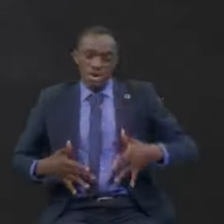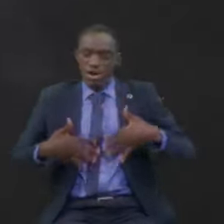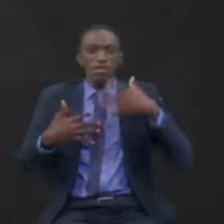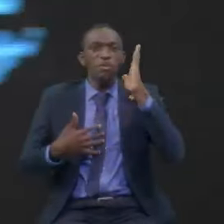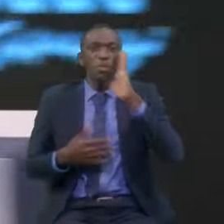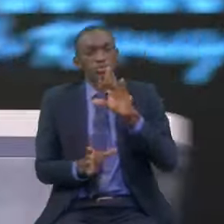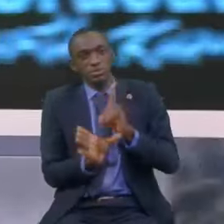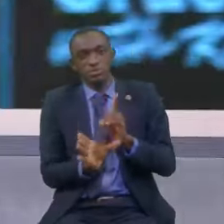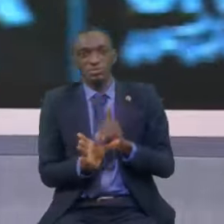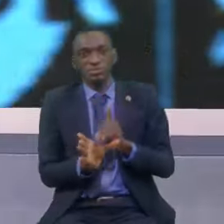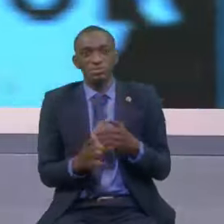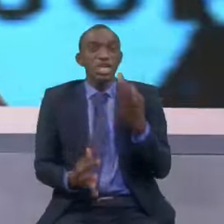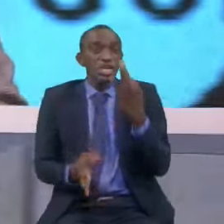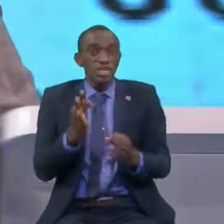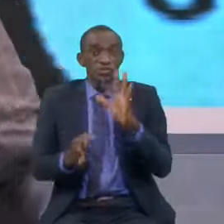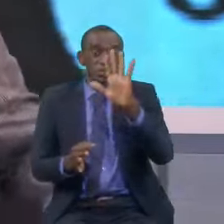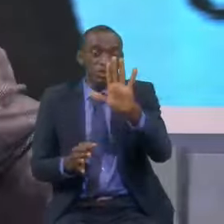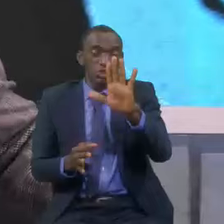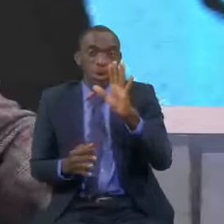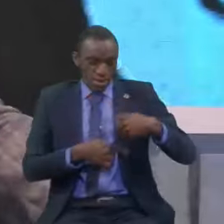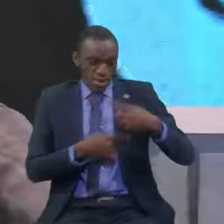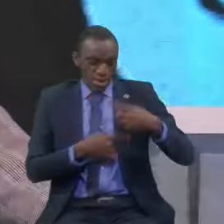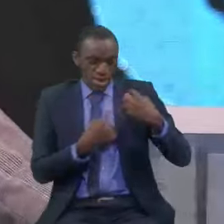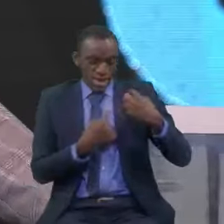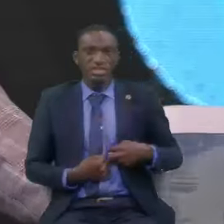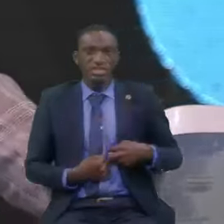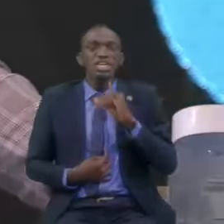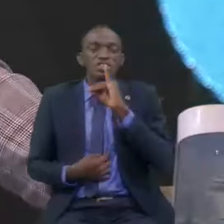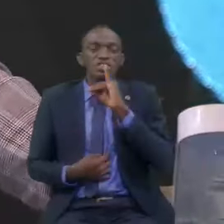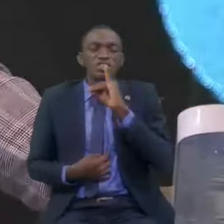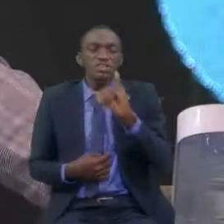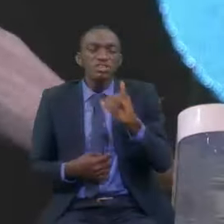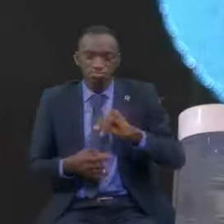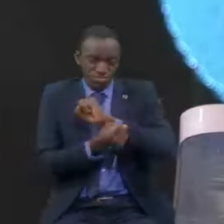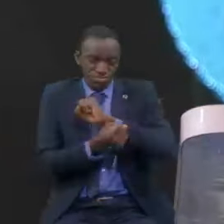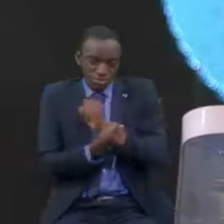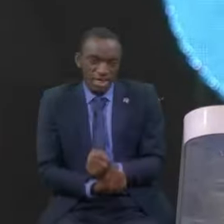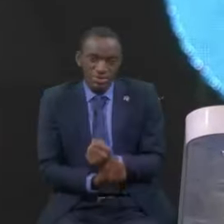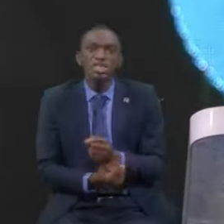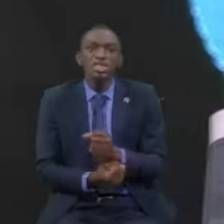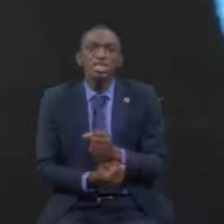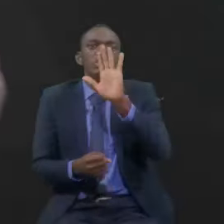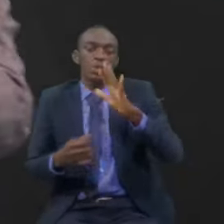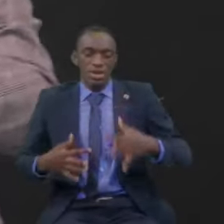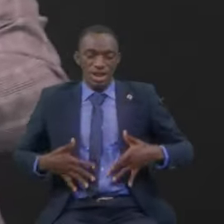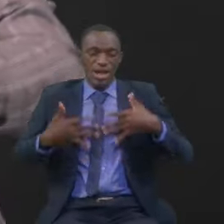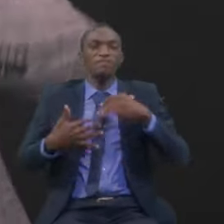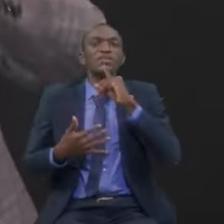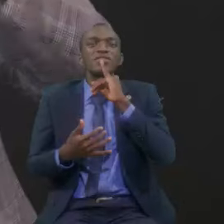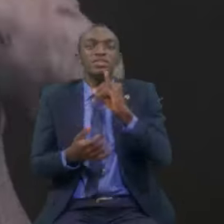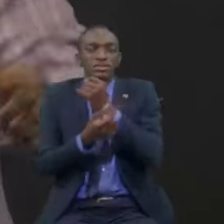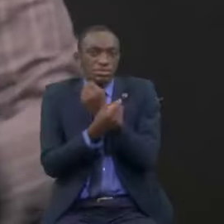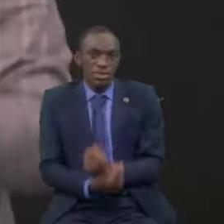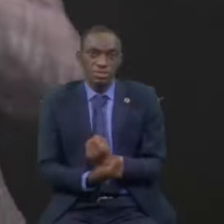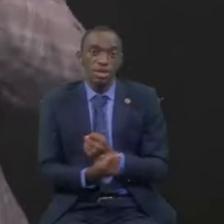your heart is grounded, your life is grounded. Actually, when